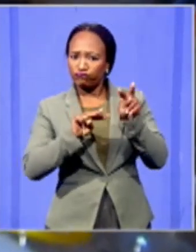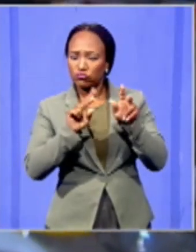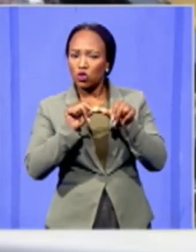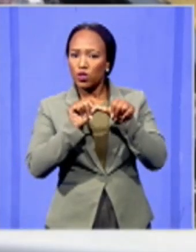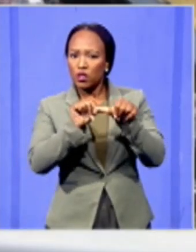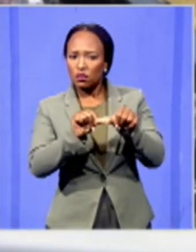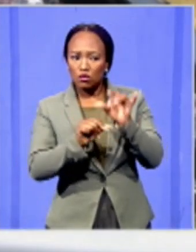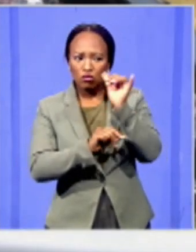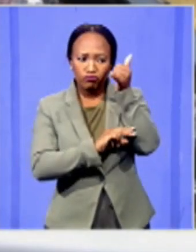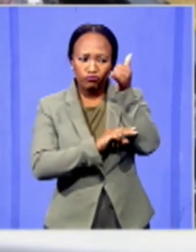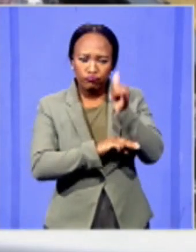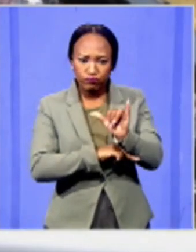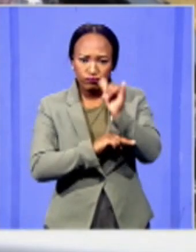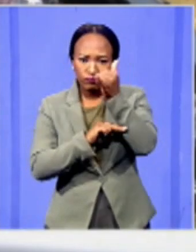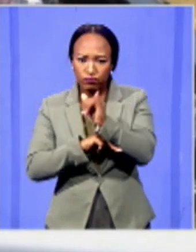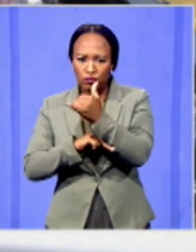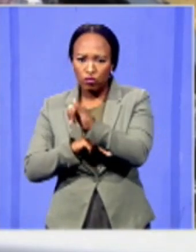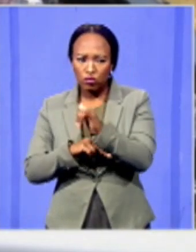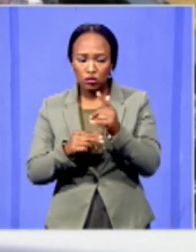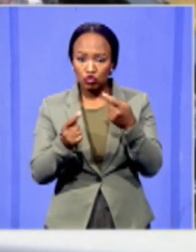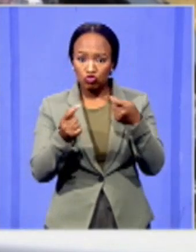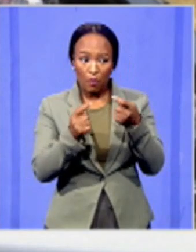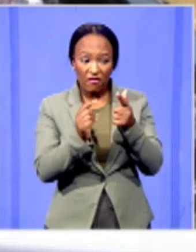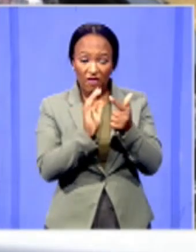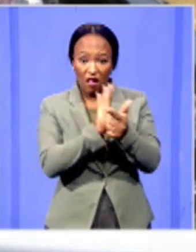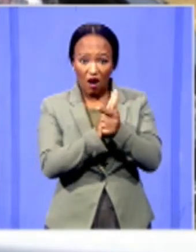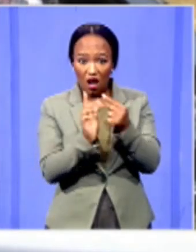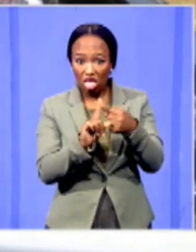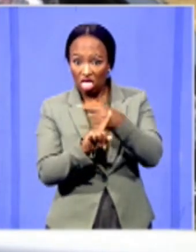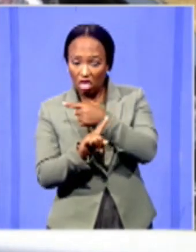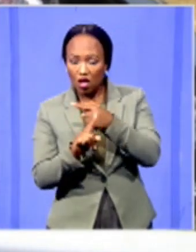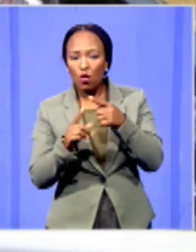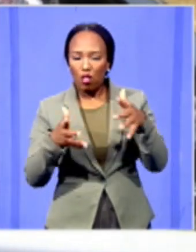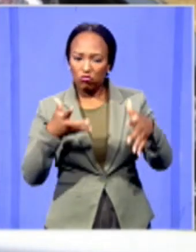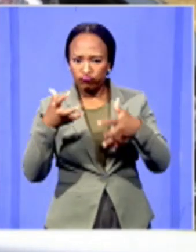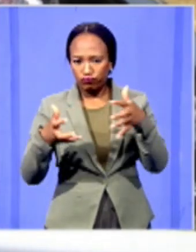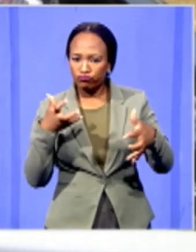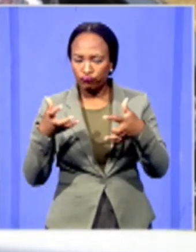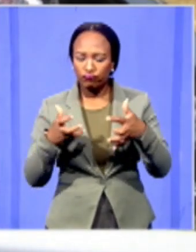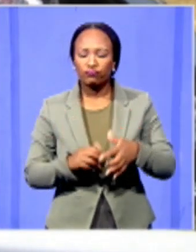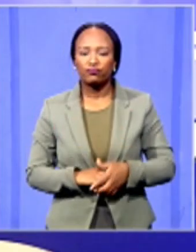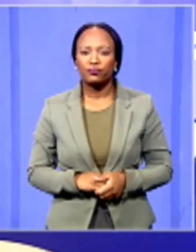le go phuruputša dikgwebo tšeo di sa obamelego molao.